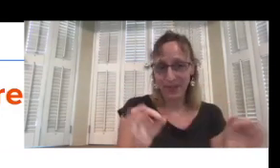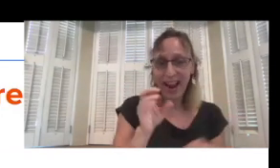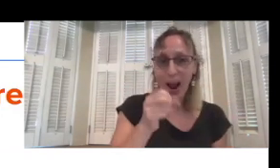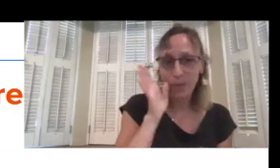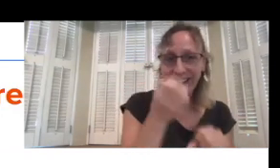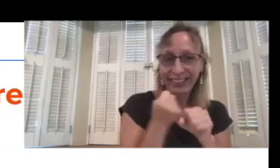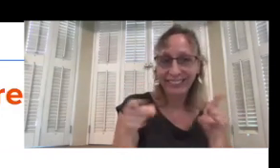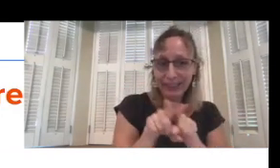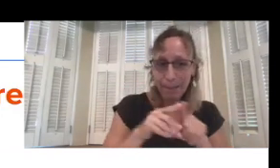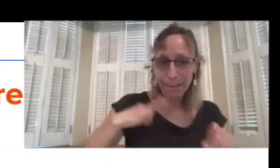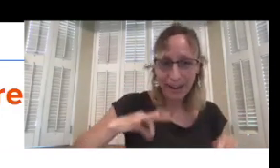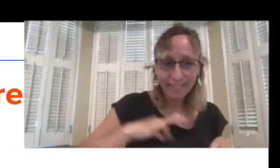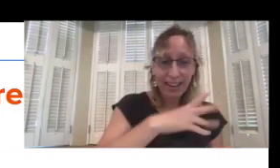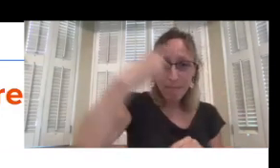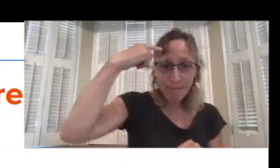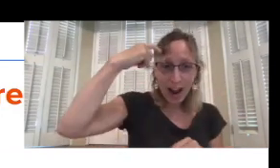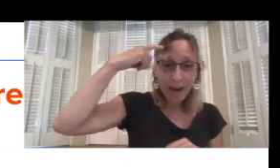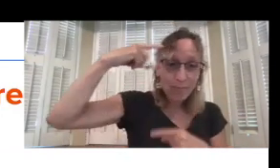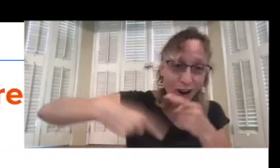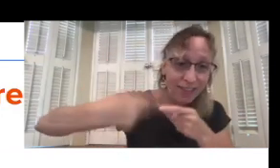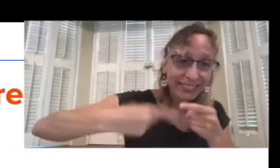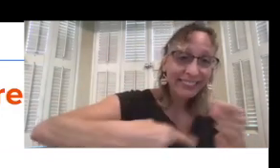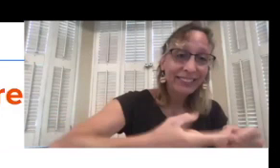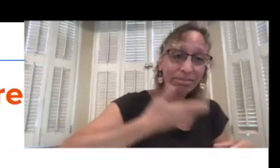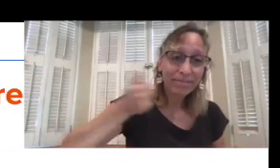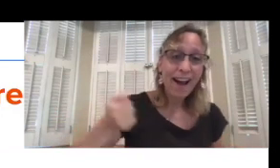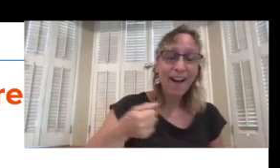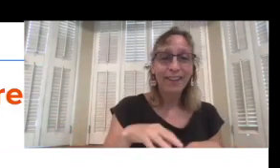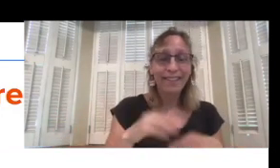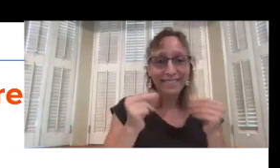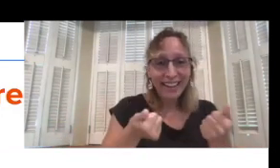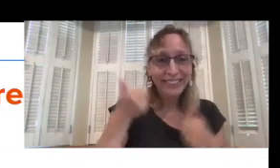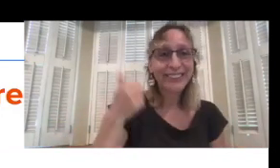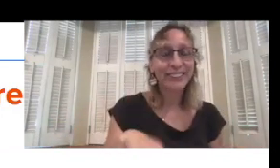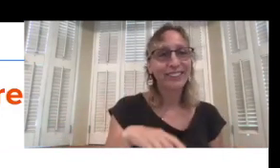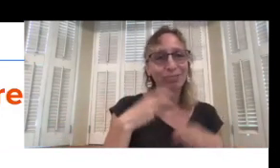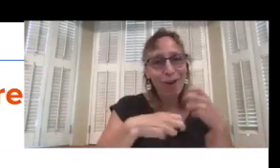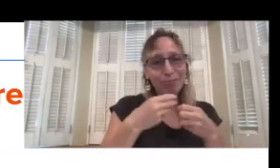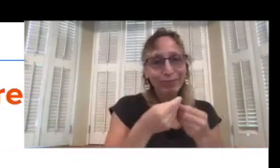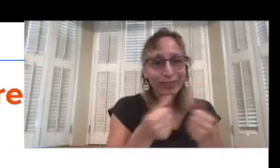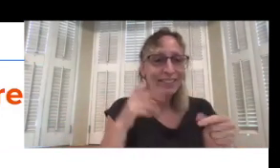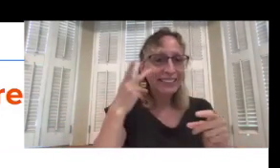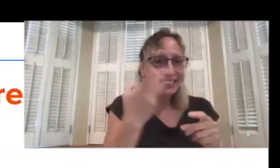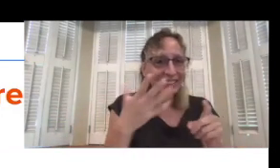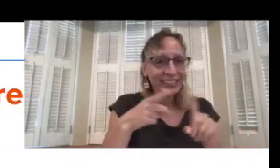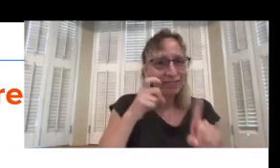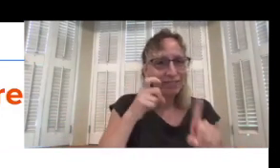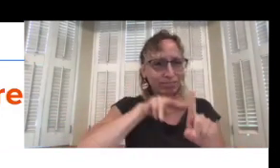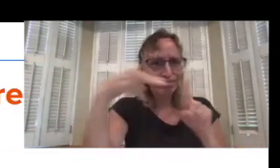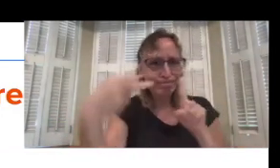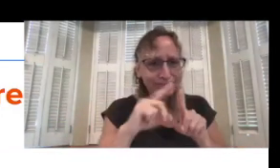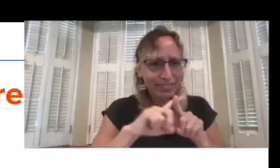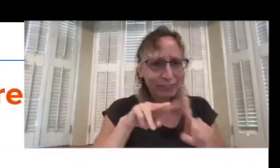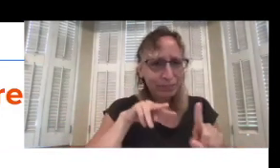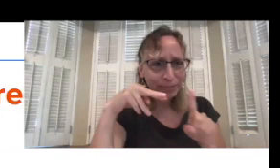know multiple languages and multiple modalities. Sign languages benefit the brain, help the brain process